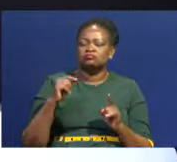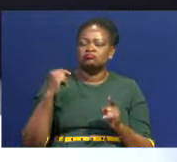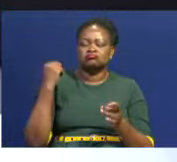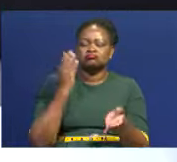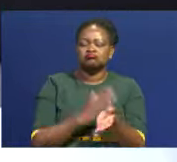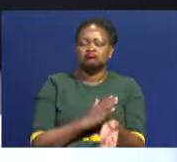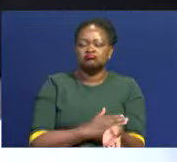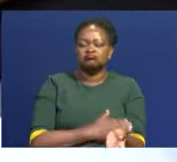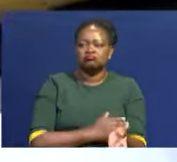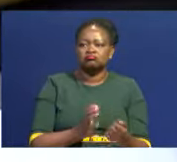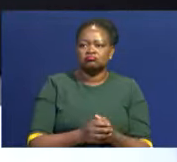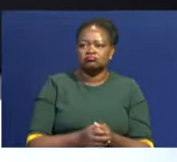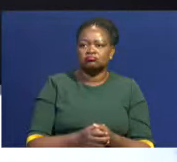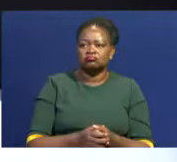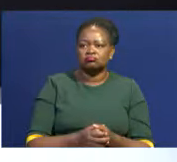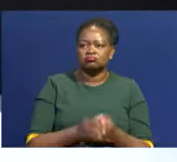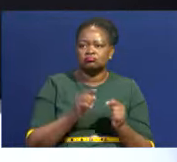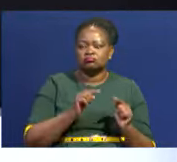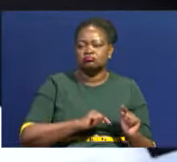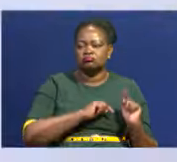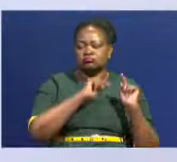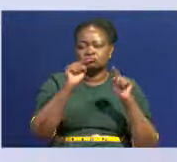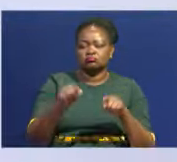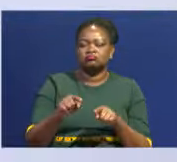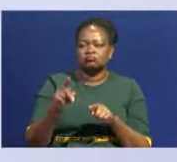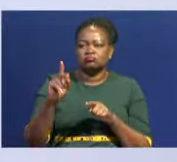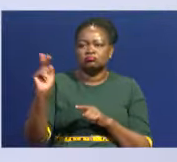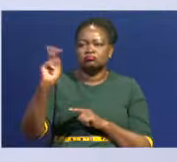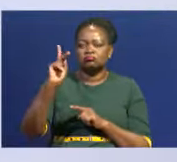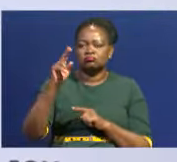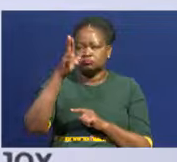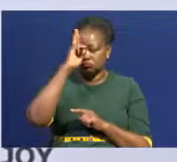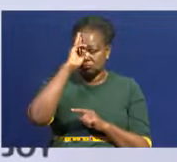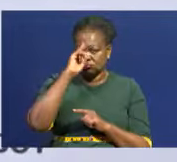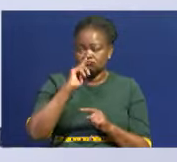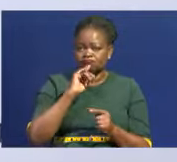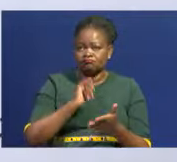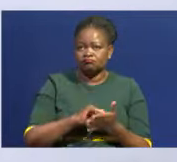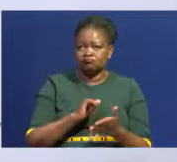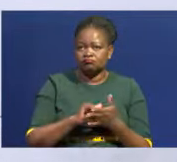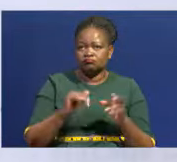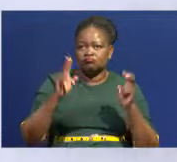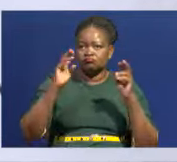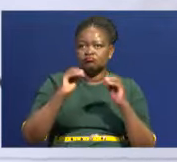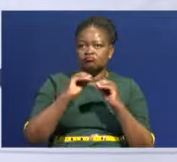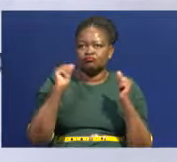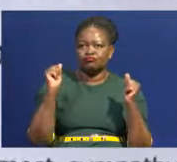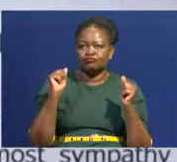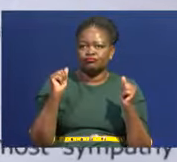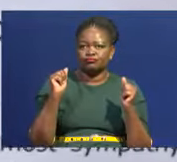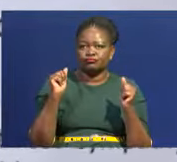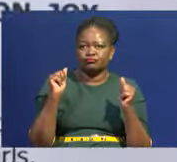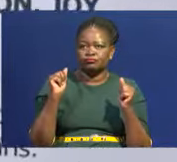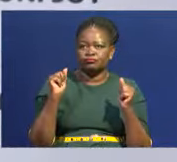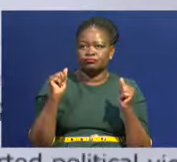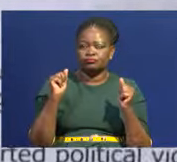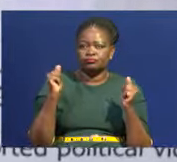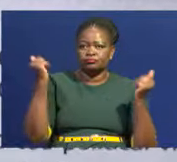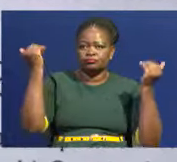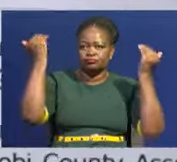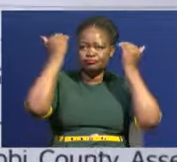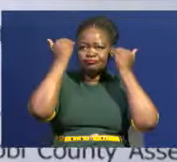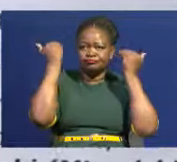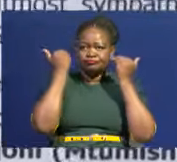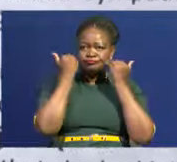injured. Mtumishi Hayo presented himself to Kayole police station and said the matter will be solved in court.